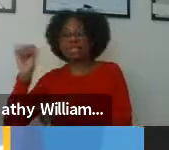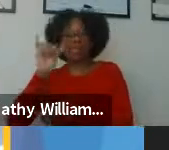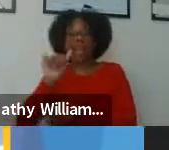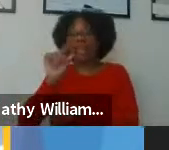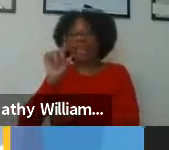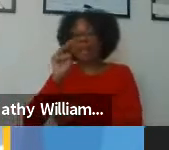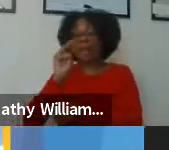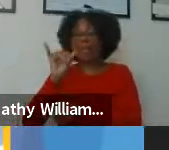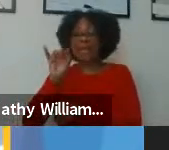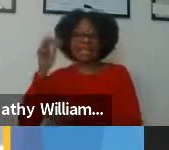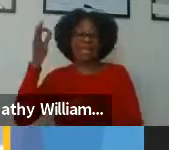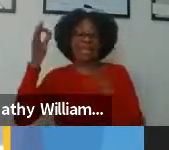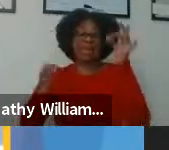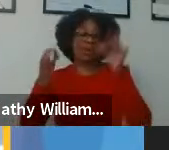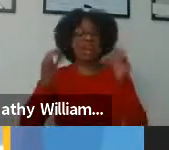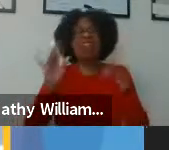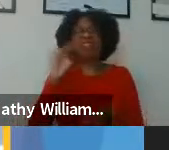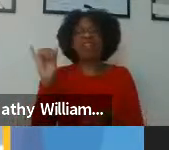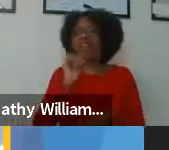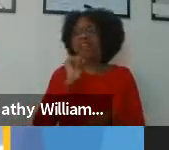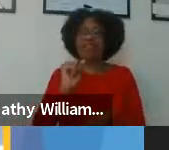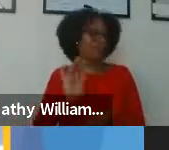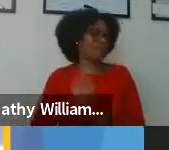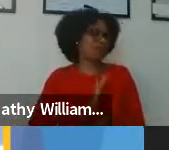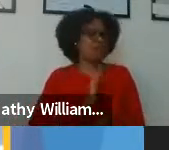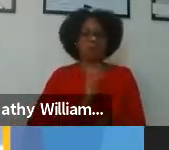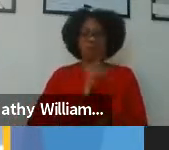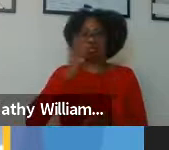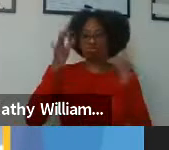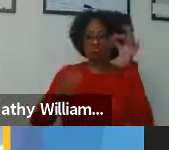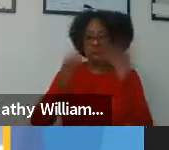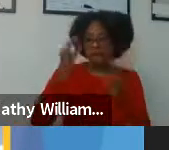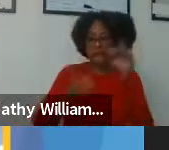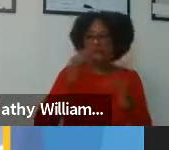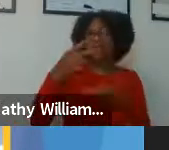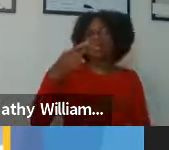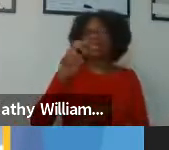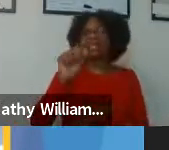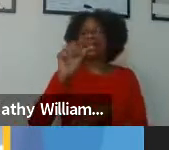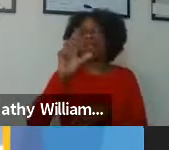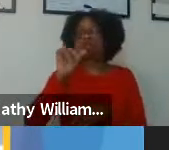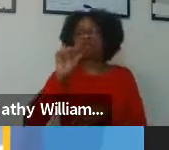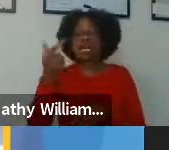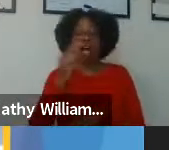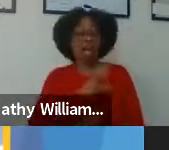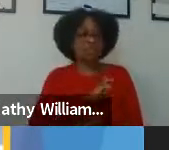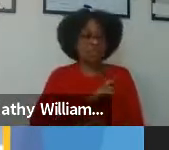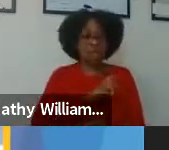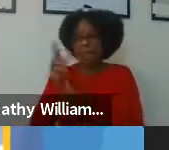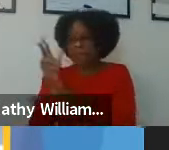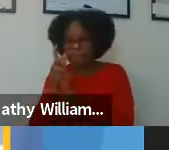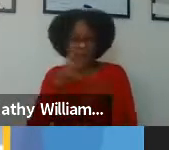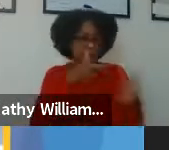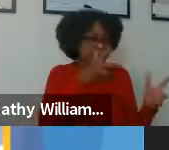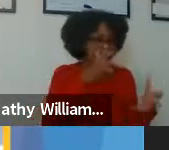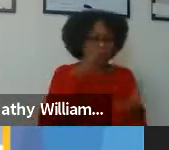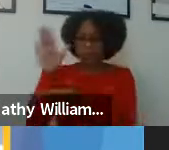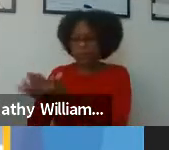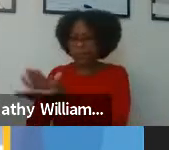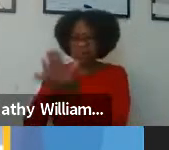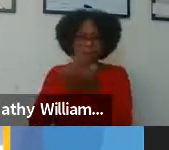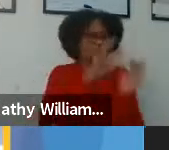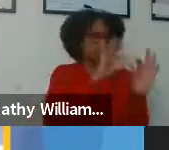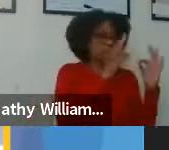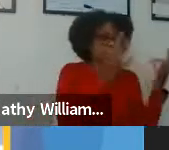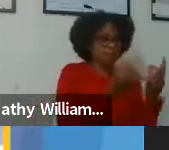to an informal trial, where a hearing officer listens to evidence from both the school and the family, determines